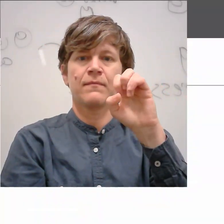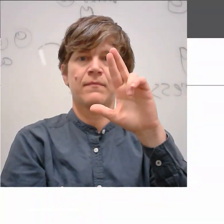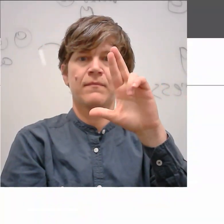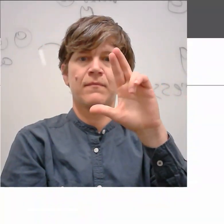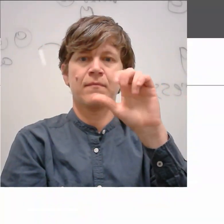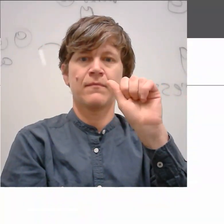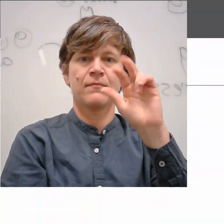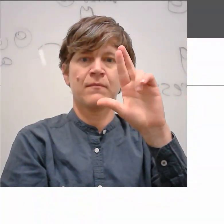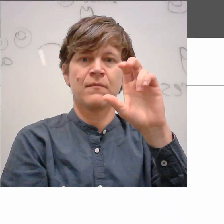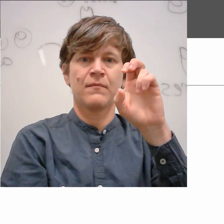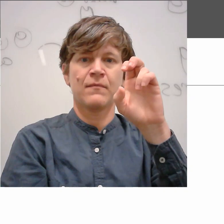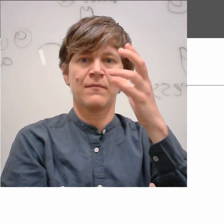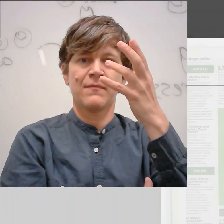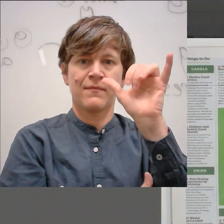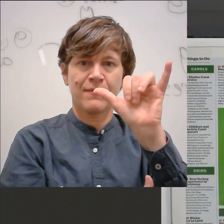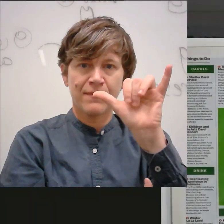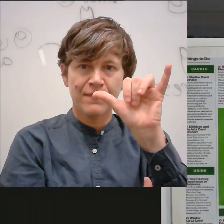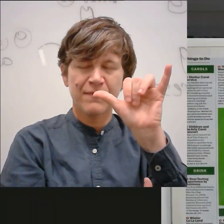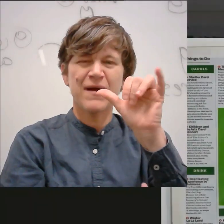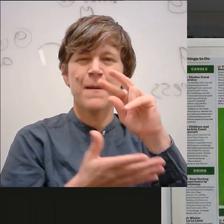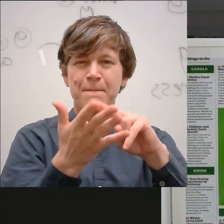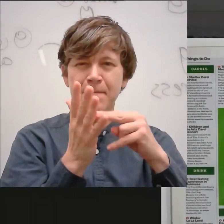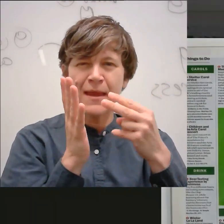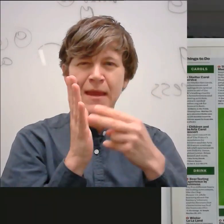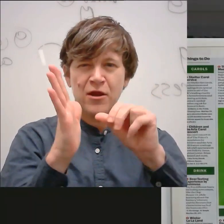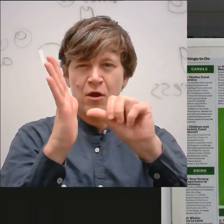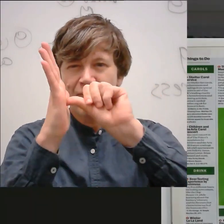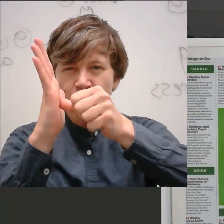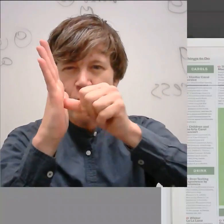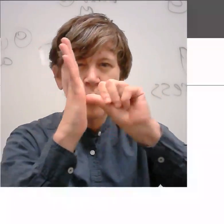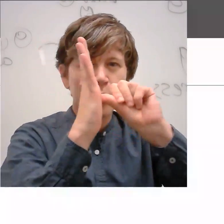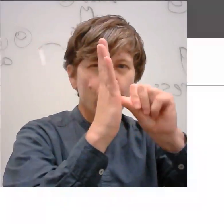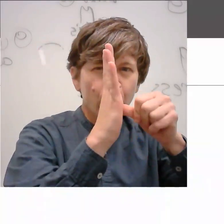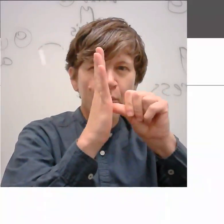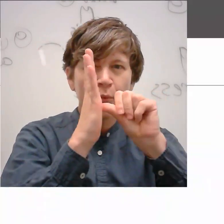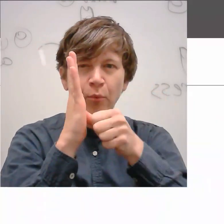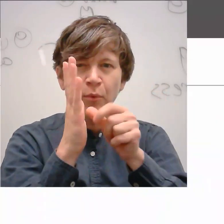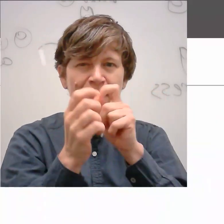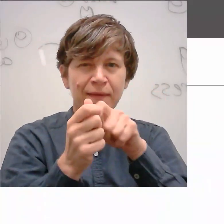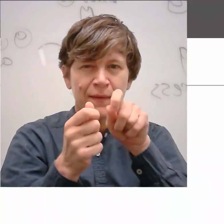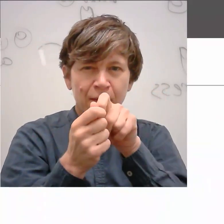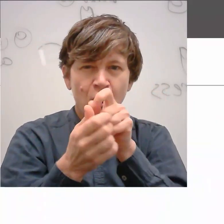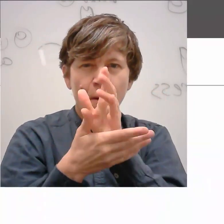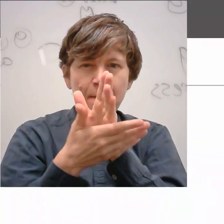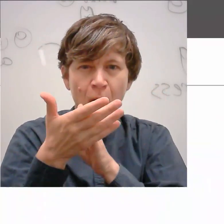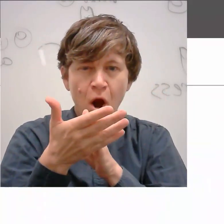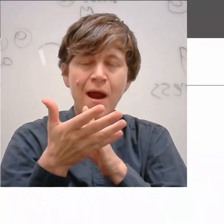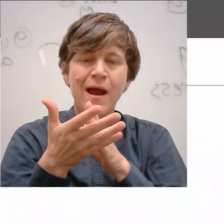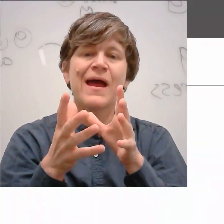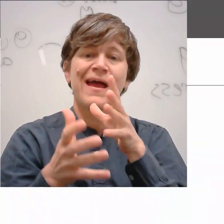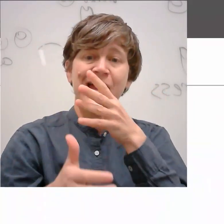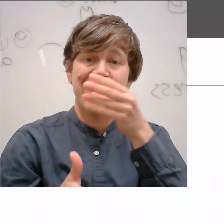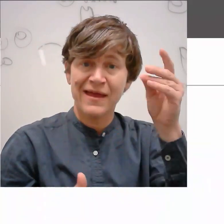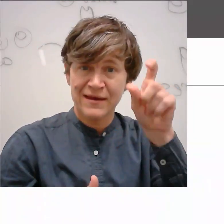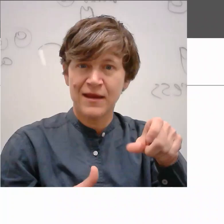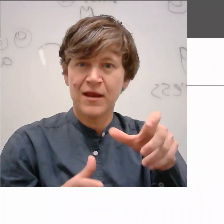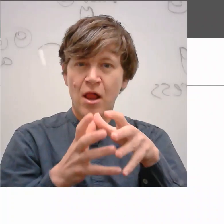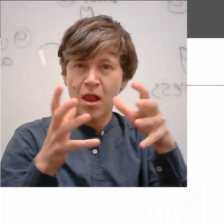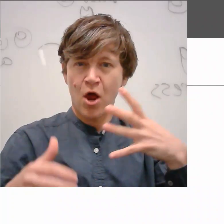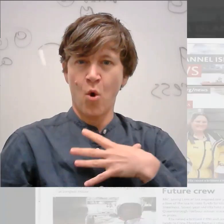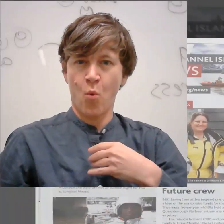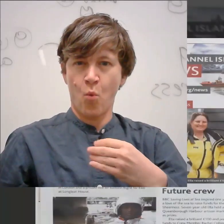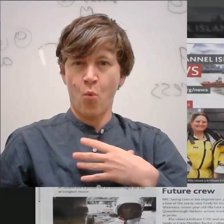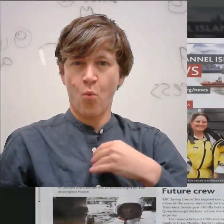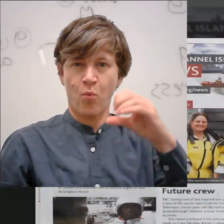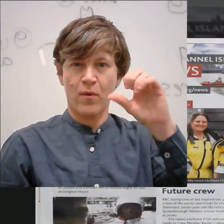need white space for visual relief. The text content needs to be very structured